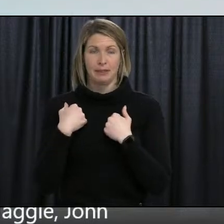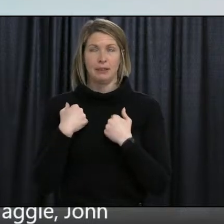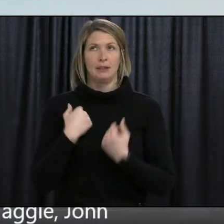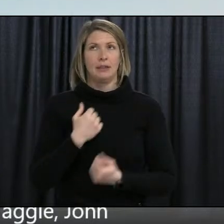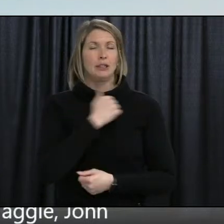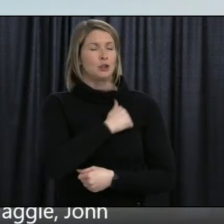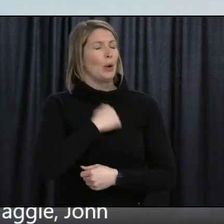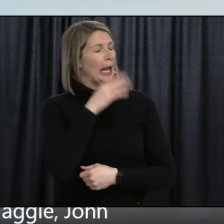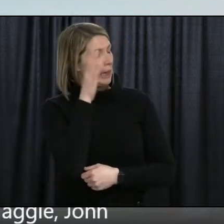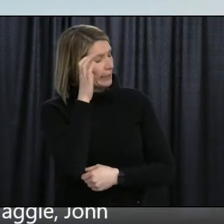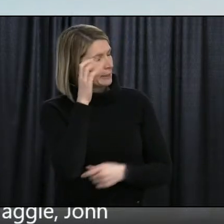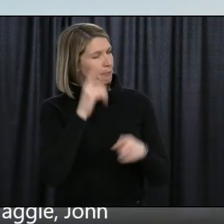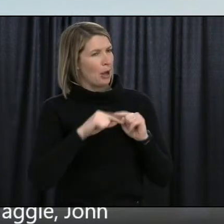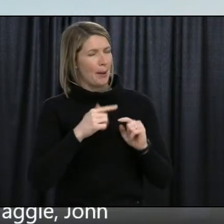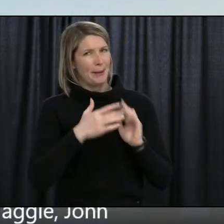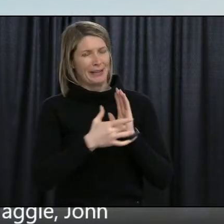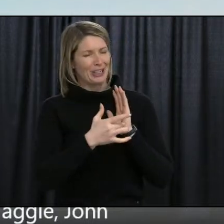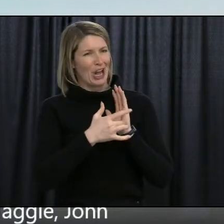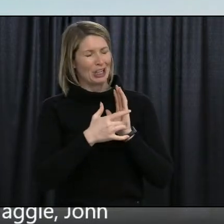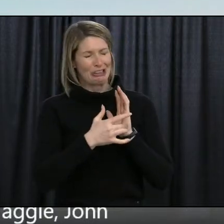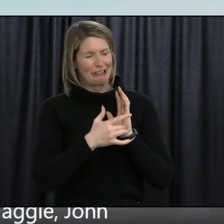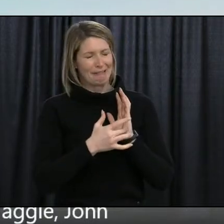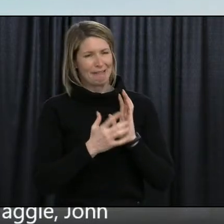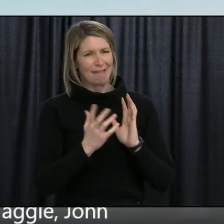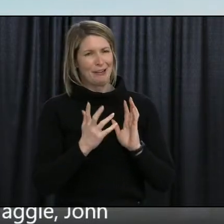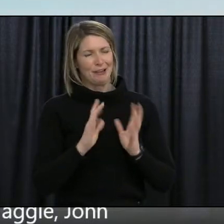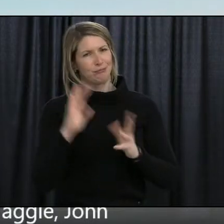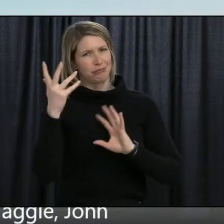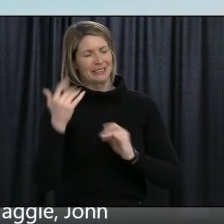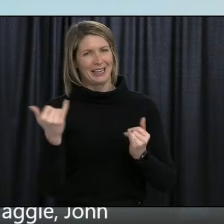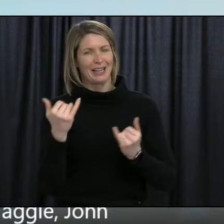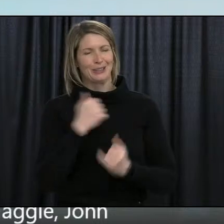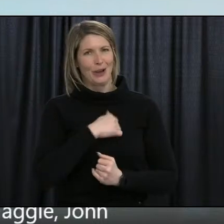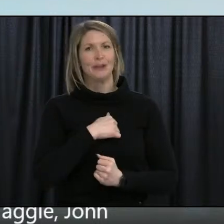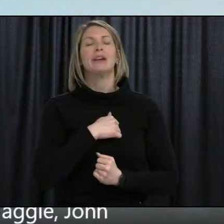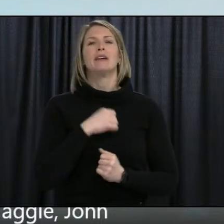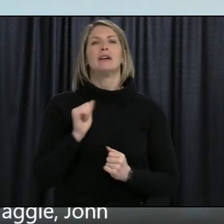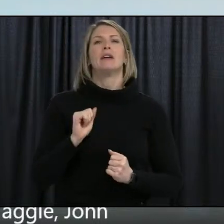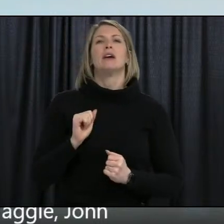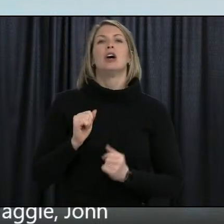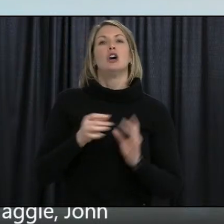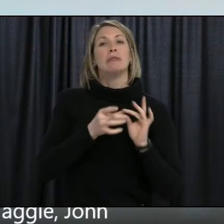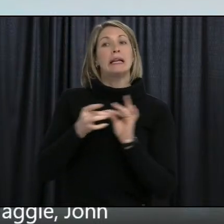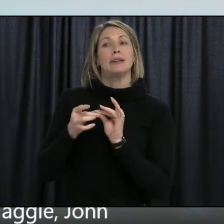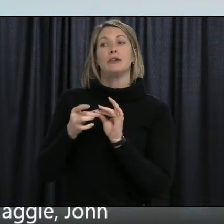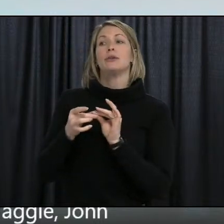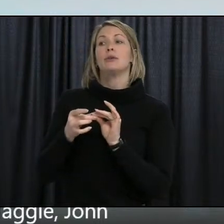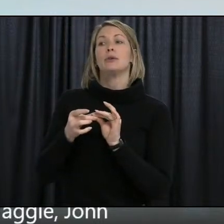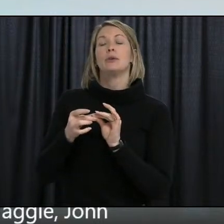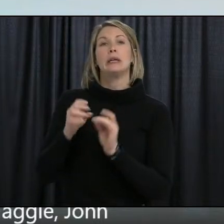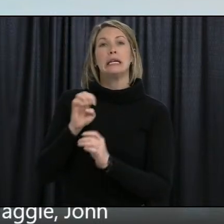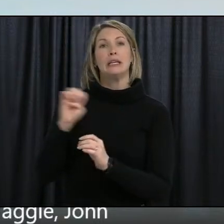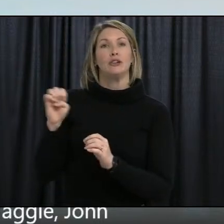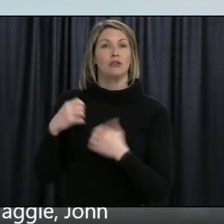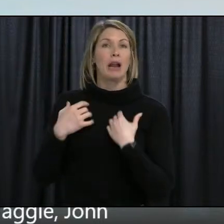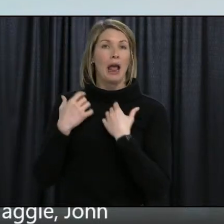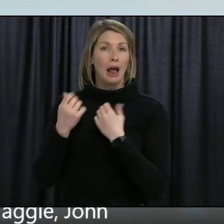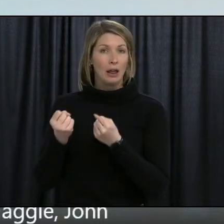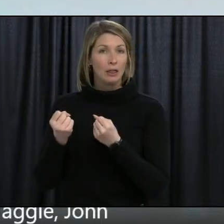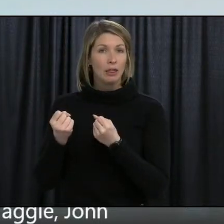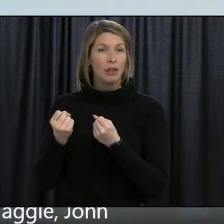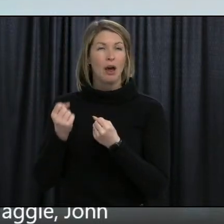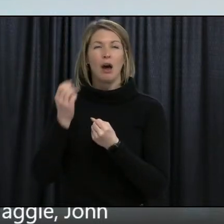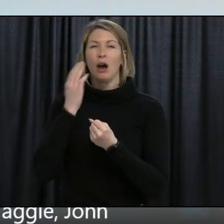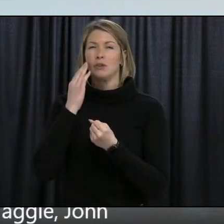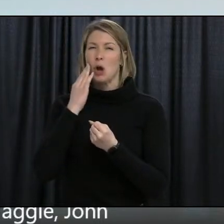today. My apologies. As far as regional health authority employees are concerned, for example, this was an issue at one